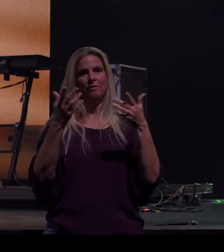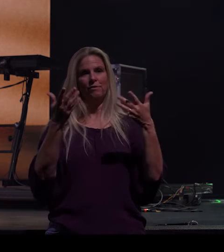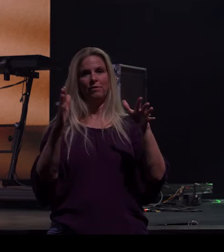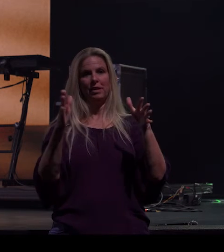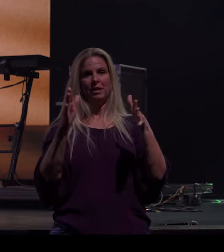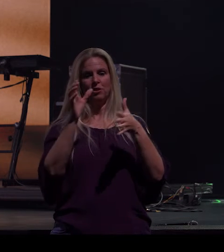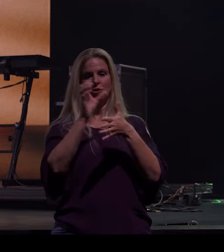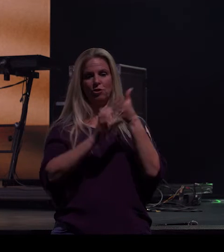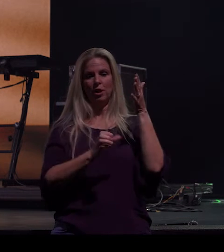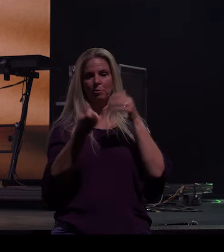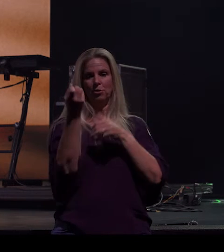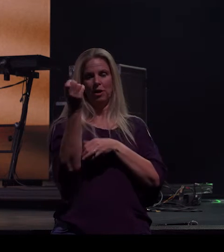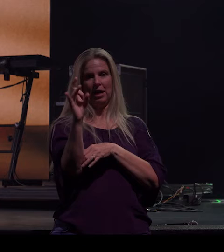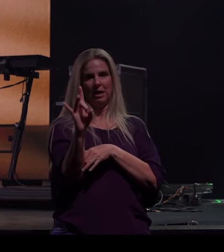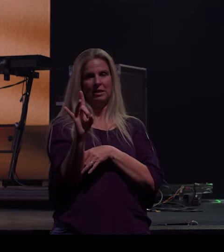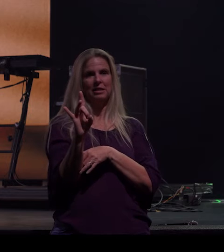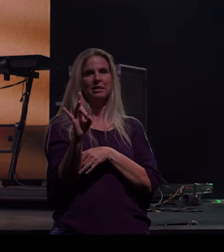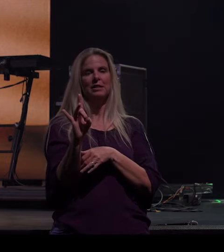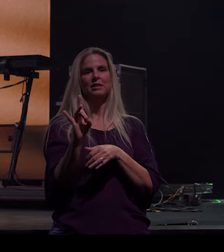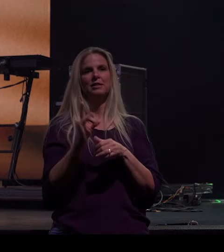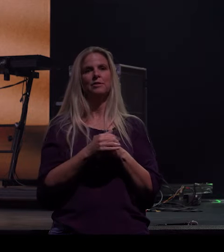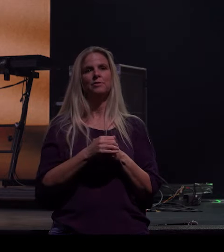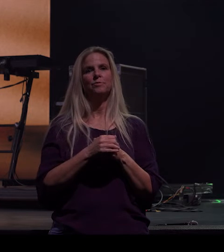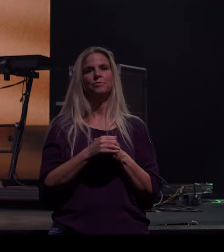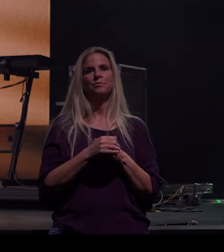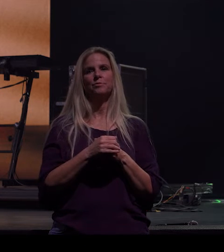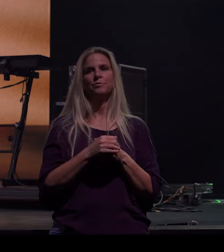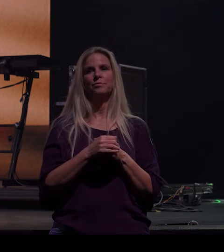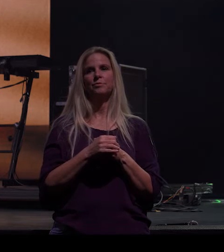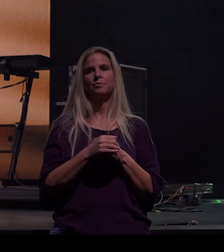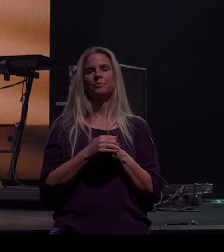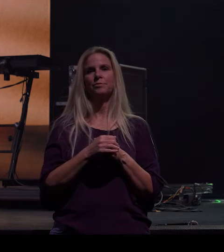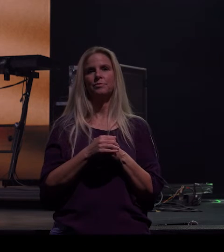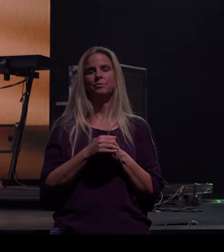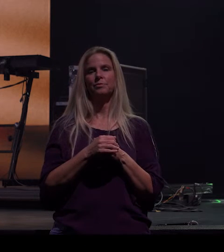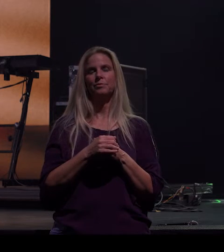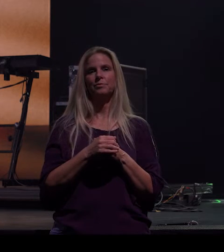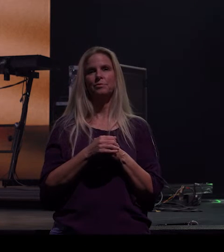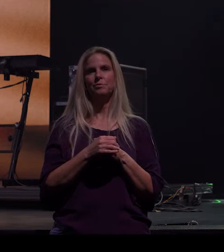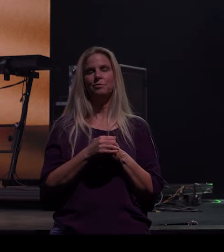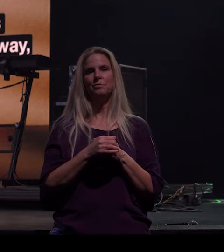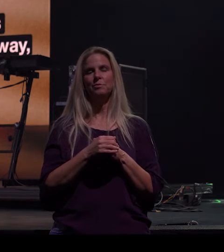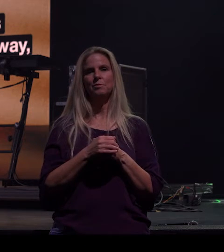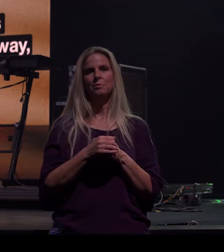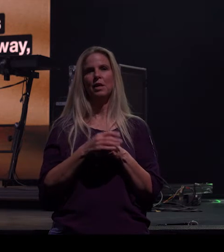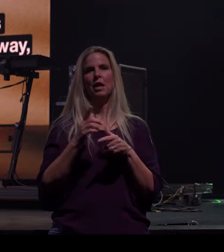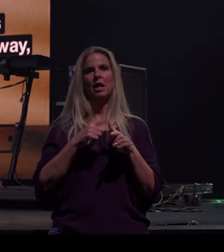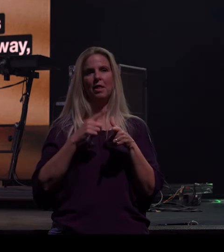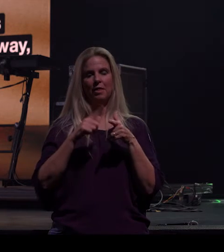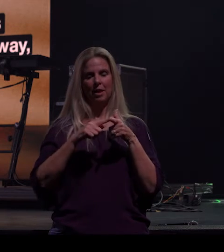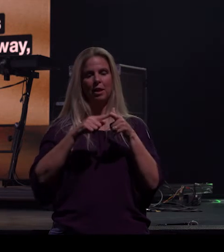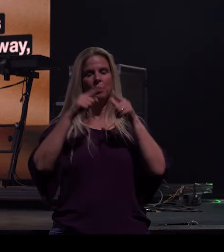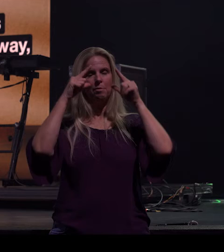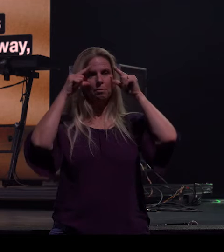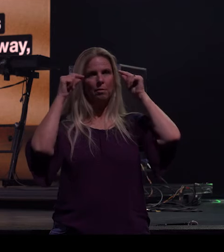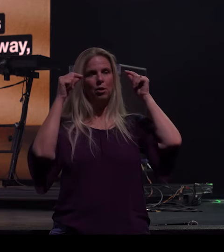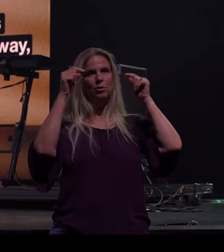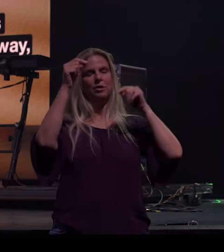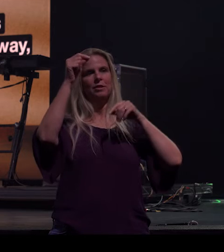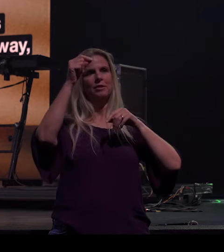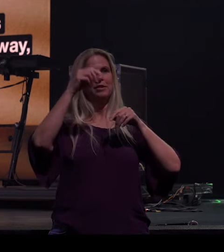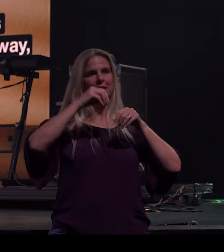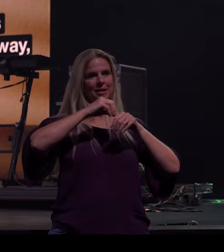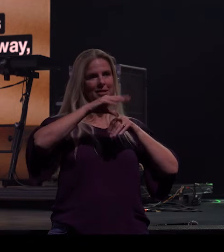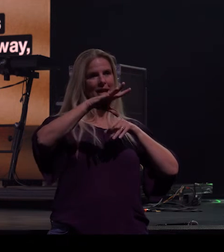18, this is just kind of free today, the end of chapter 18 ends with this verse. Then Moses sent his father-in-law on his